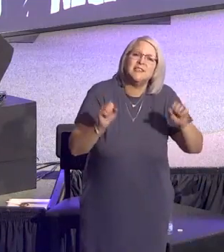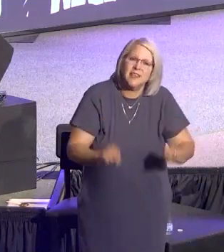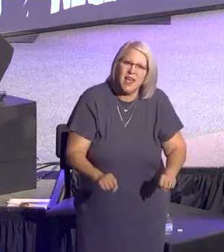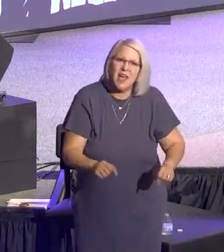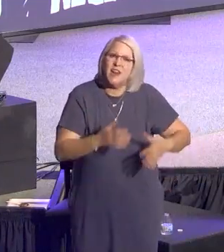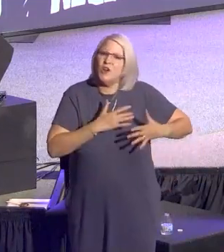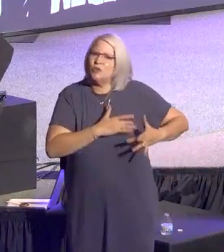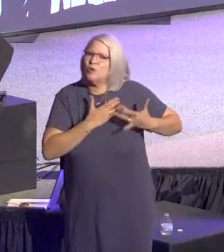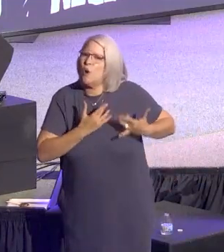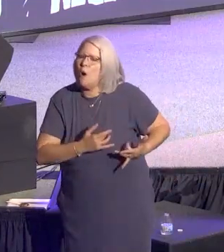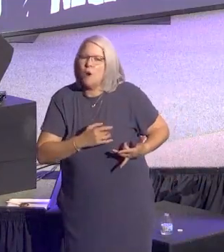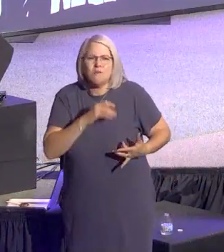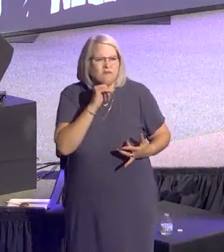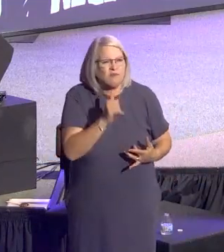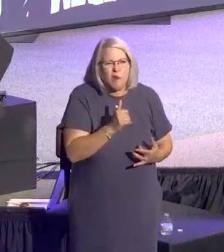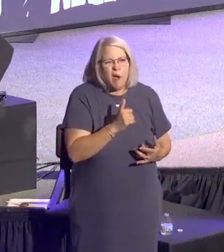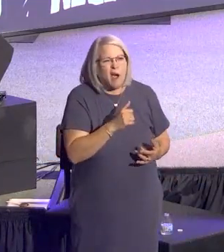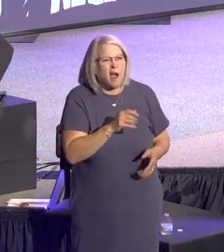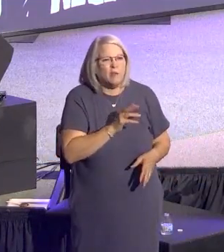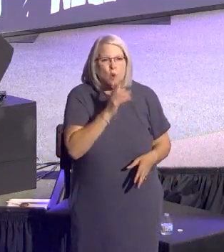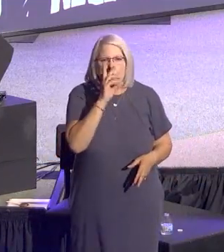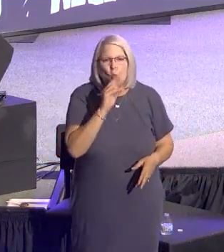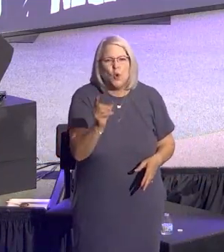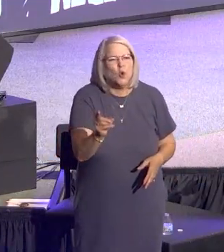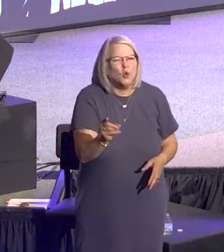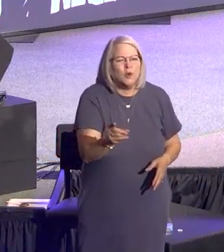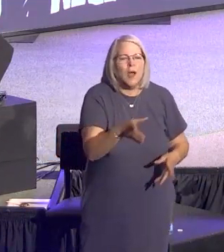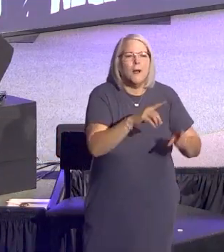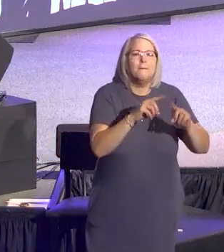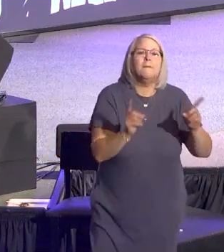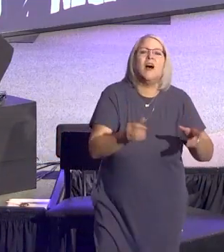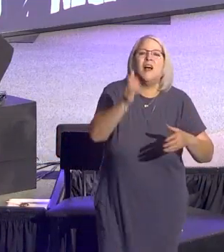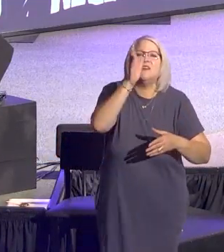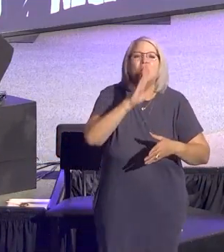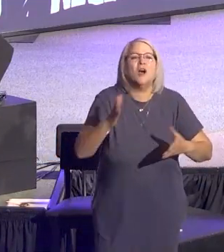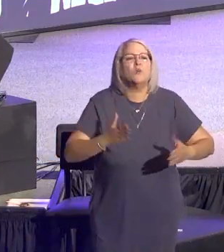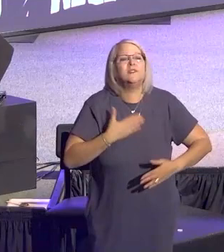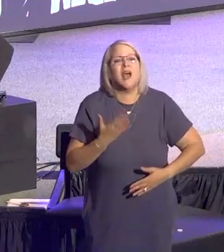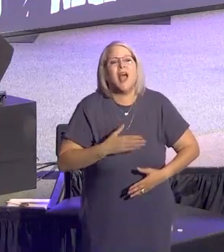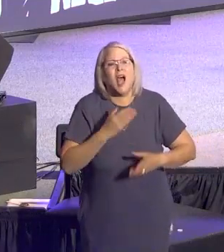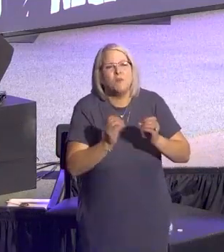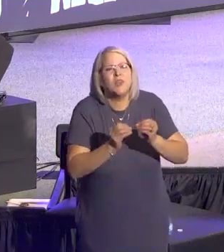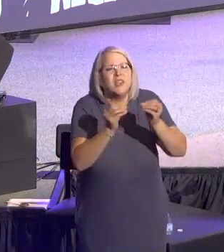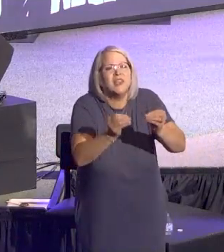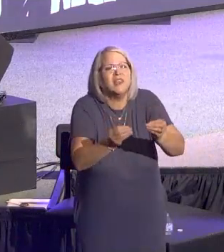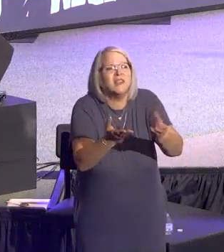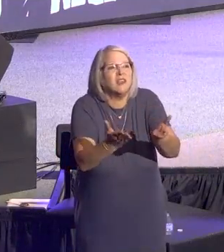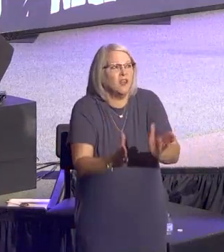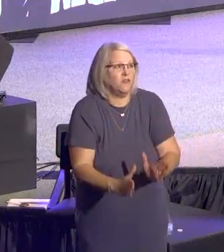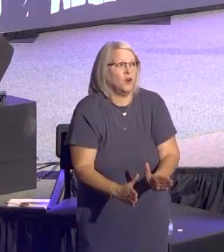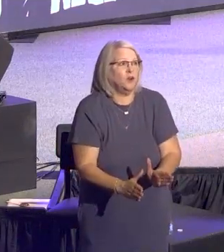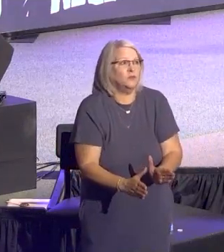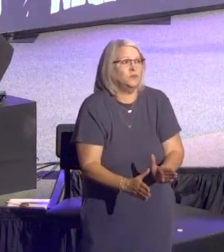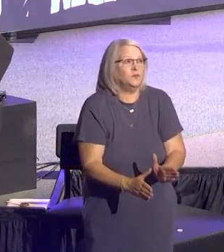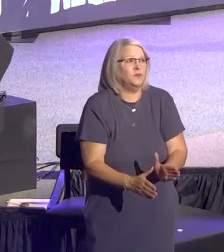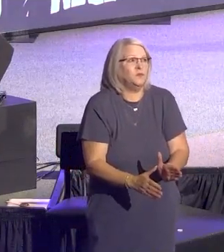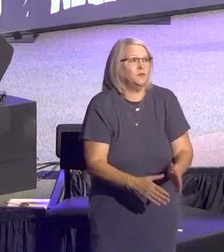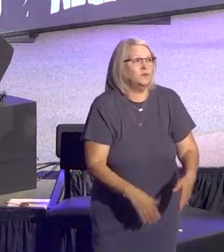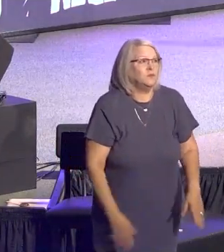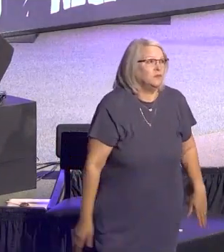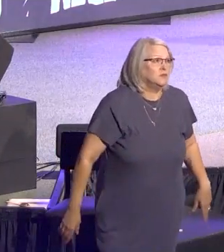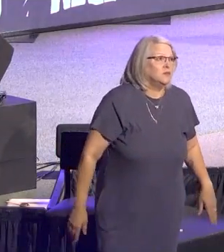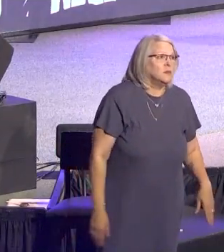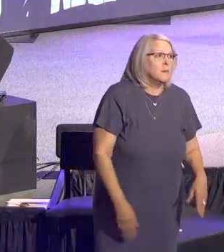heart, not grudgingly or of necessity, for God loves a cheerful giver. That word cheerful there could be translated